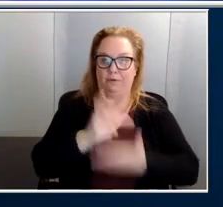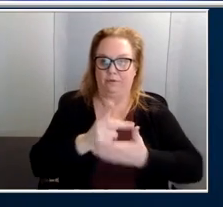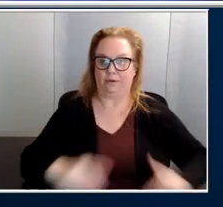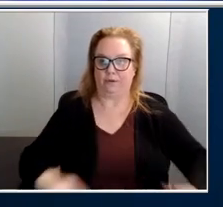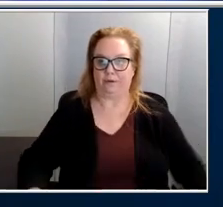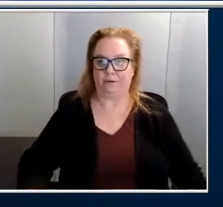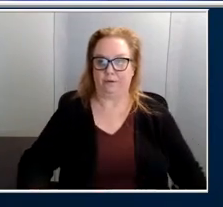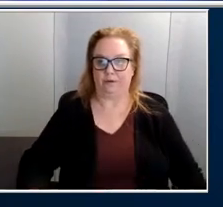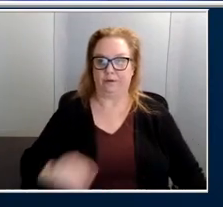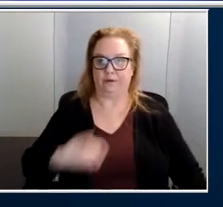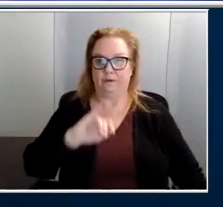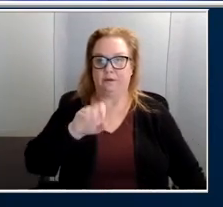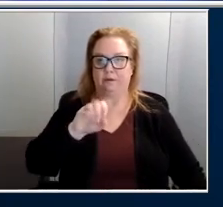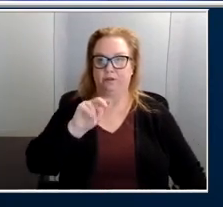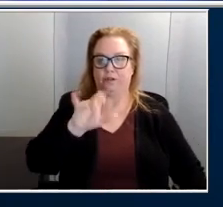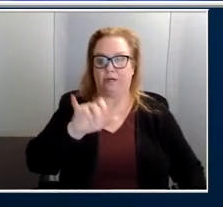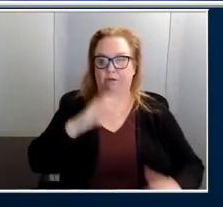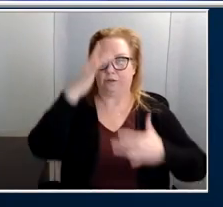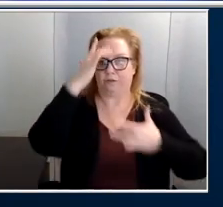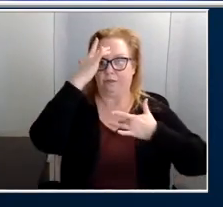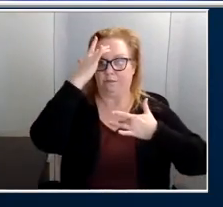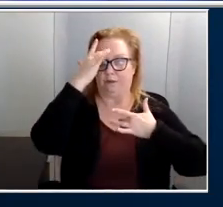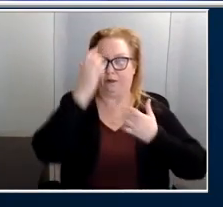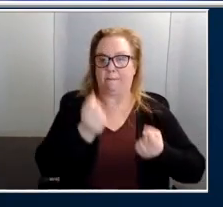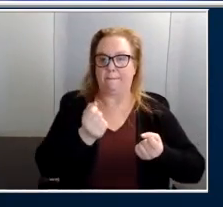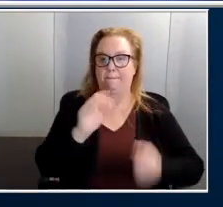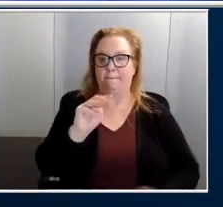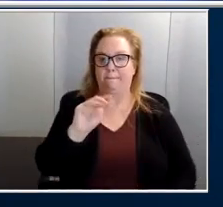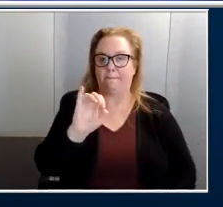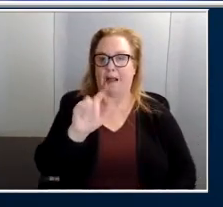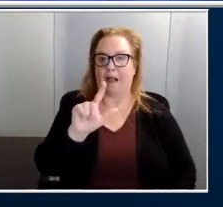Jenny wants to know, what are some of the symptoms of multiple myeloma?